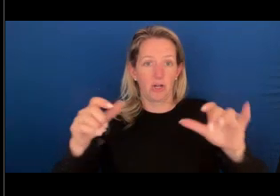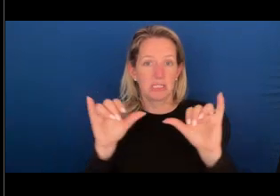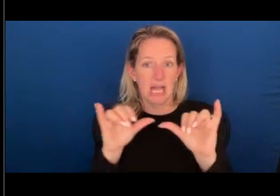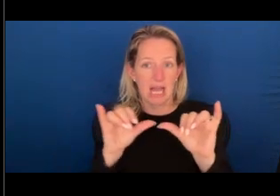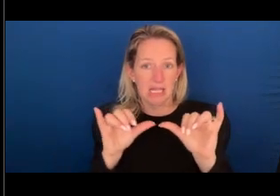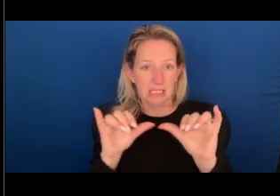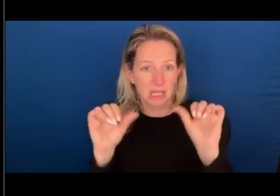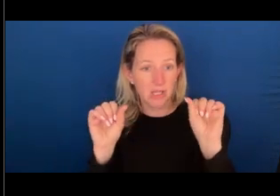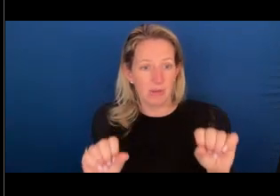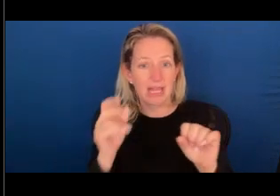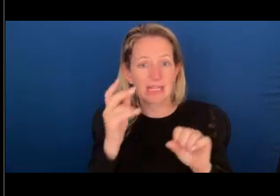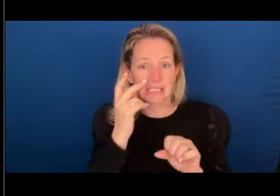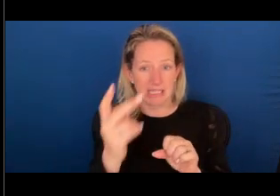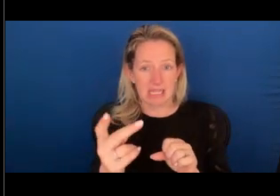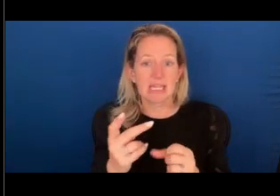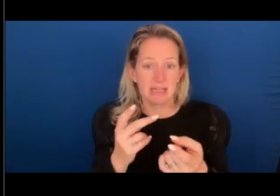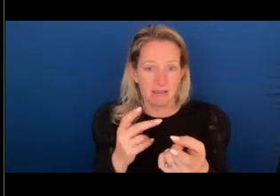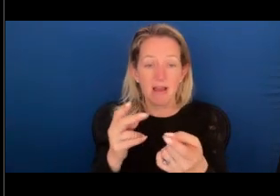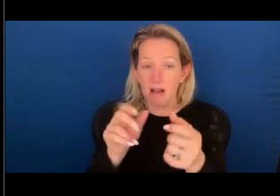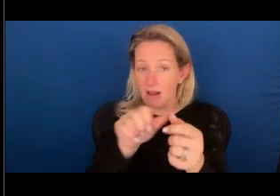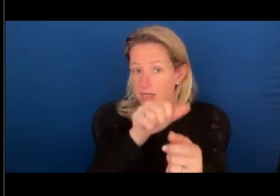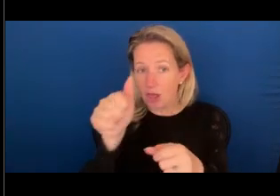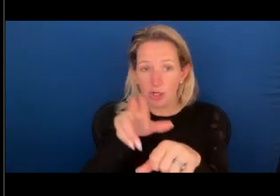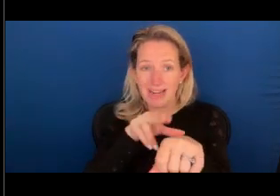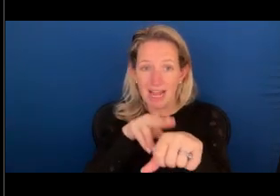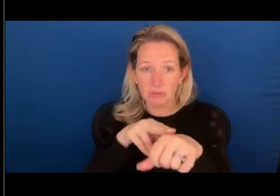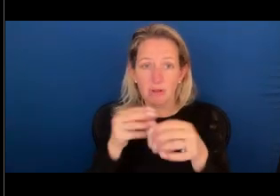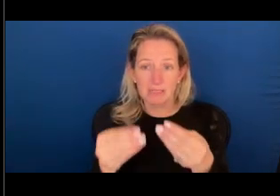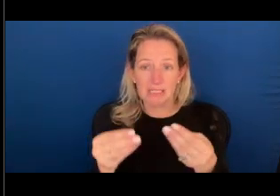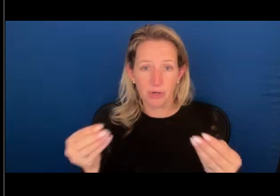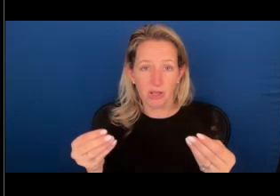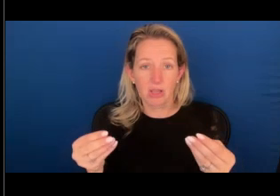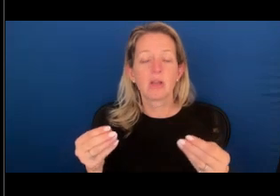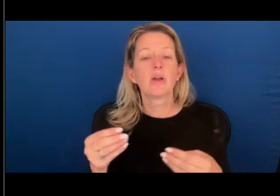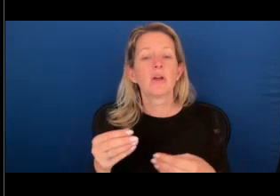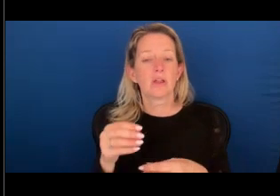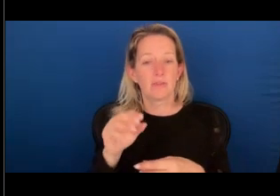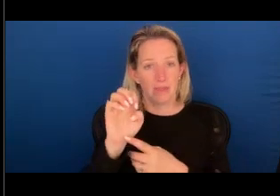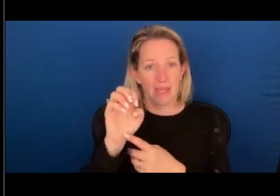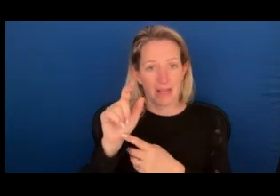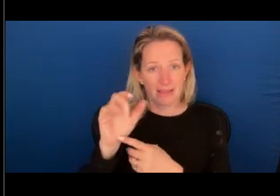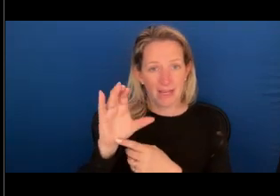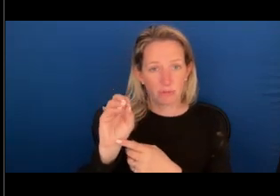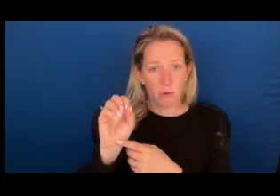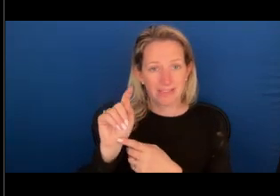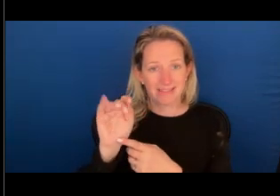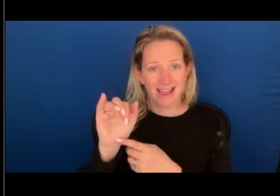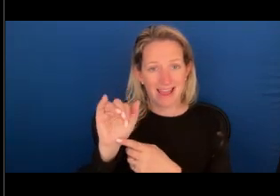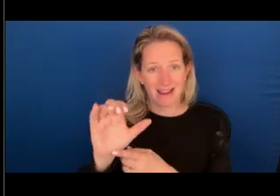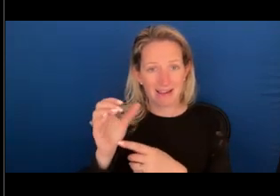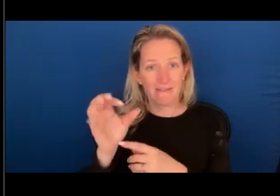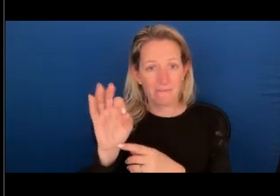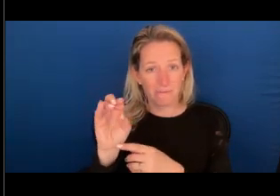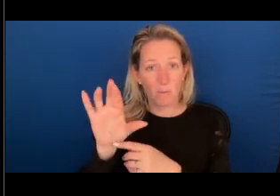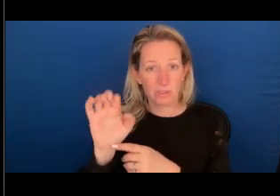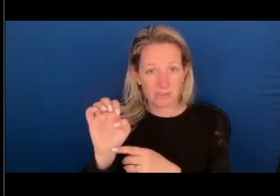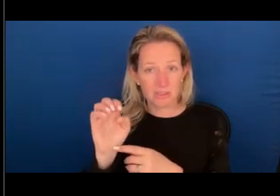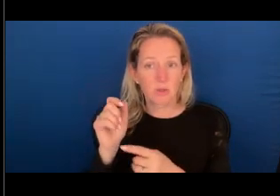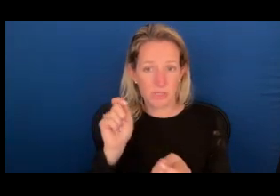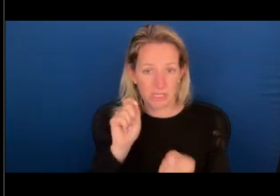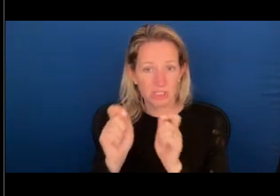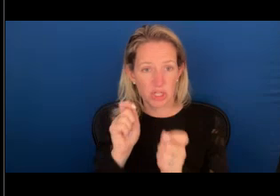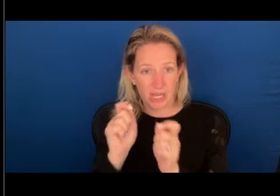another natural material. And we can change another type of interaction called the electrostatic forces by changing the functional groups, as